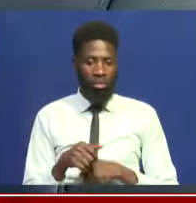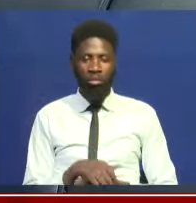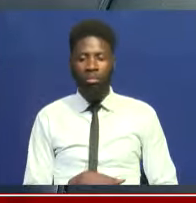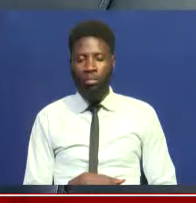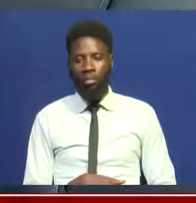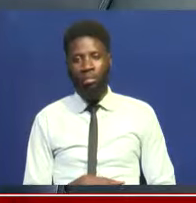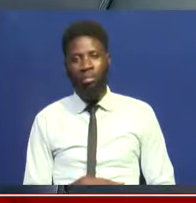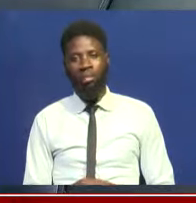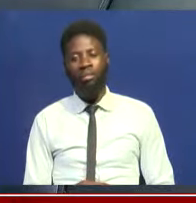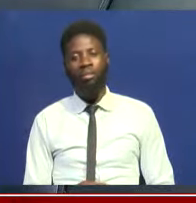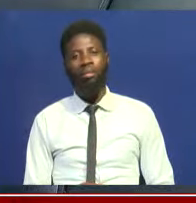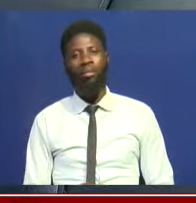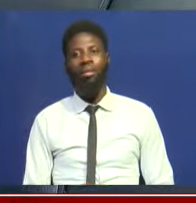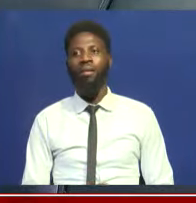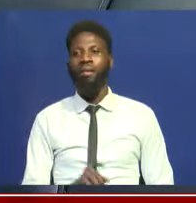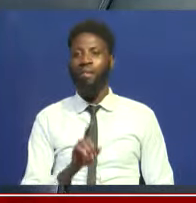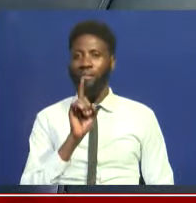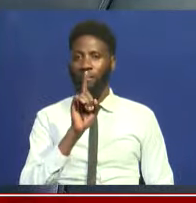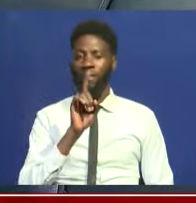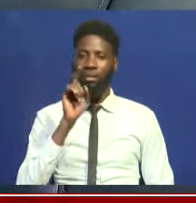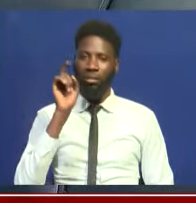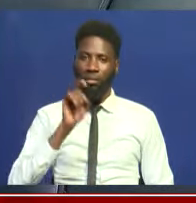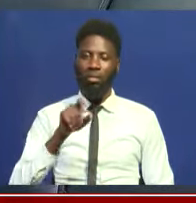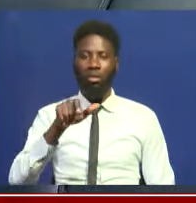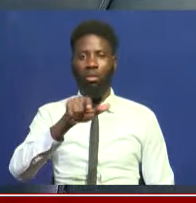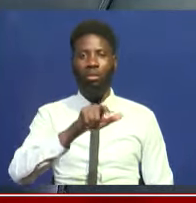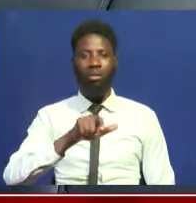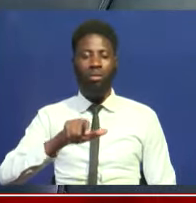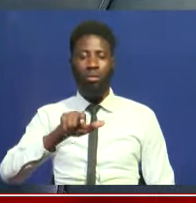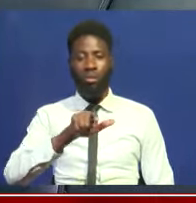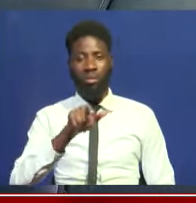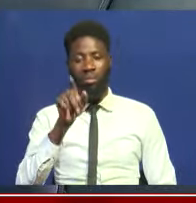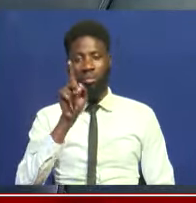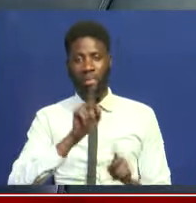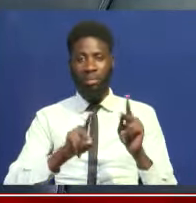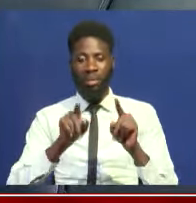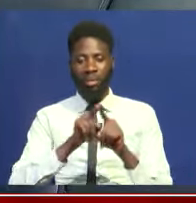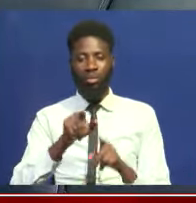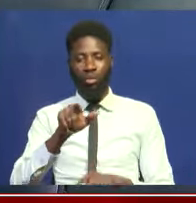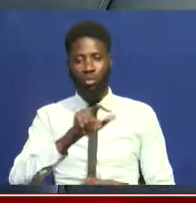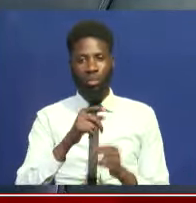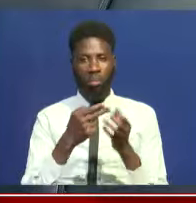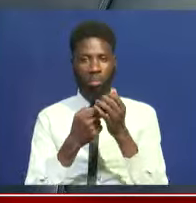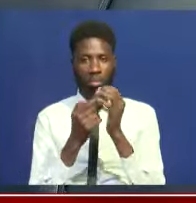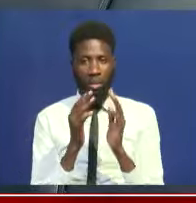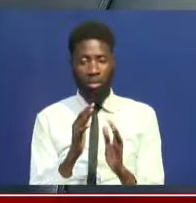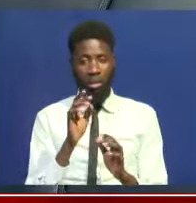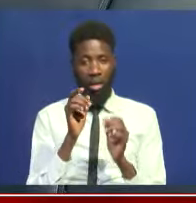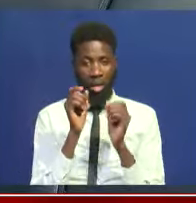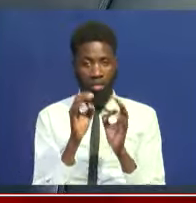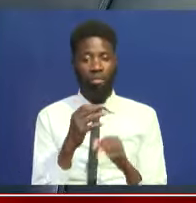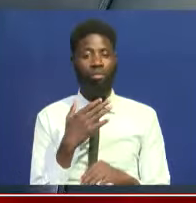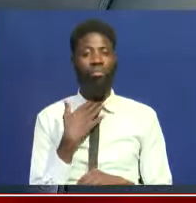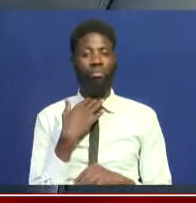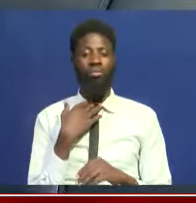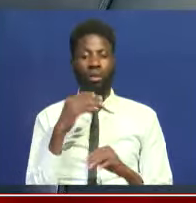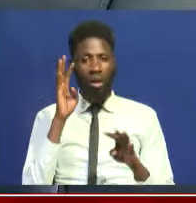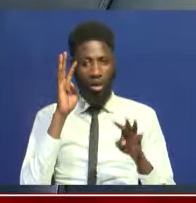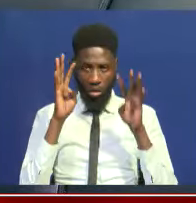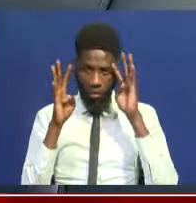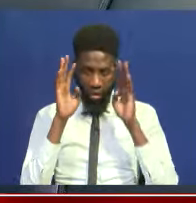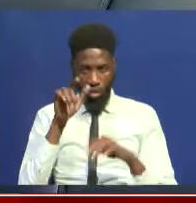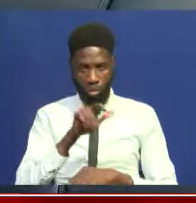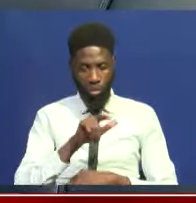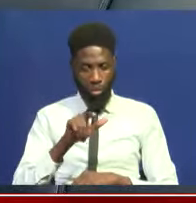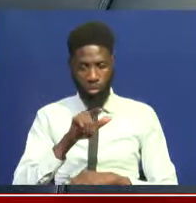off, you need local people and local partners if you want to innovate for local challenges. That's my experience